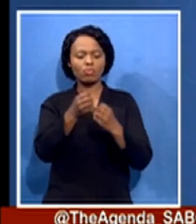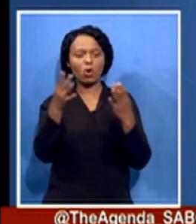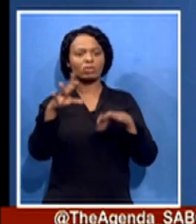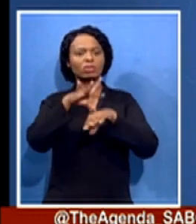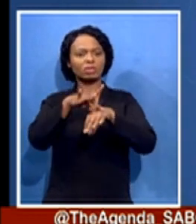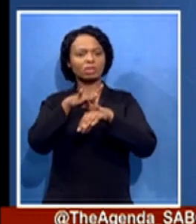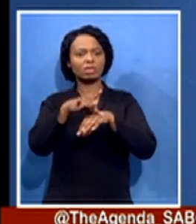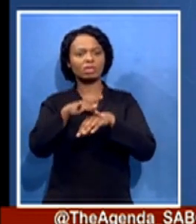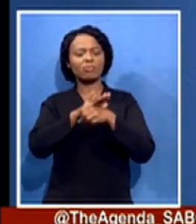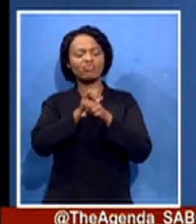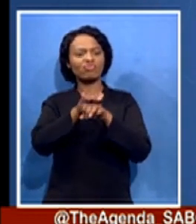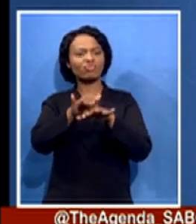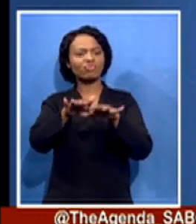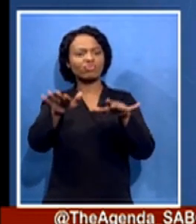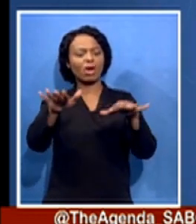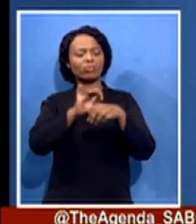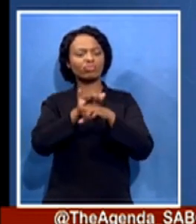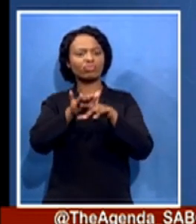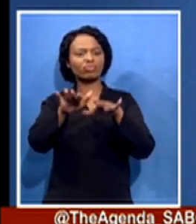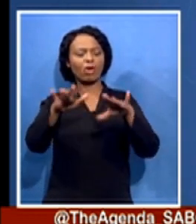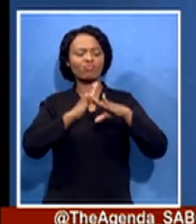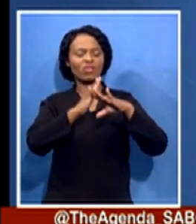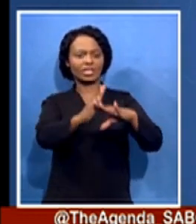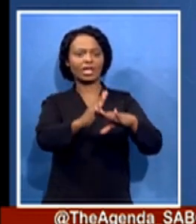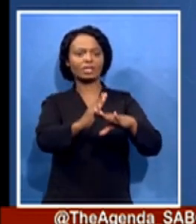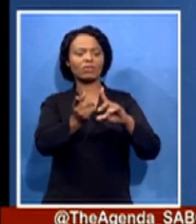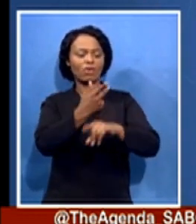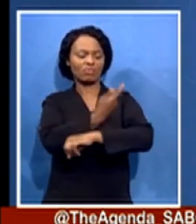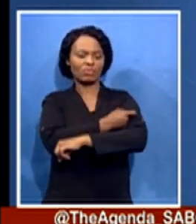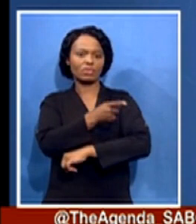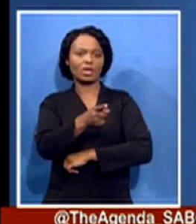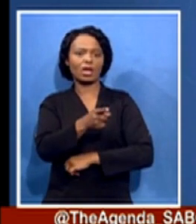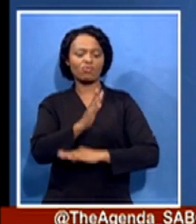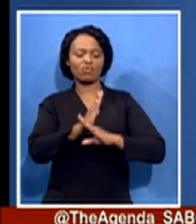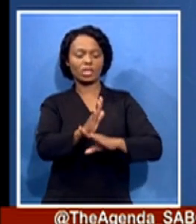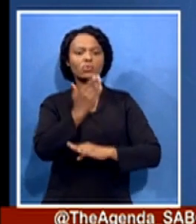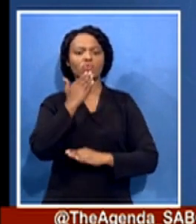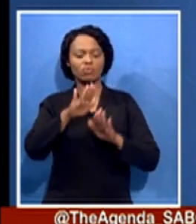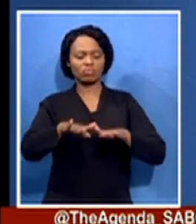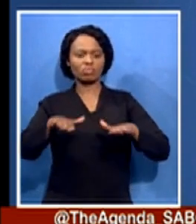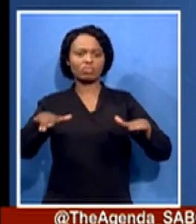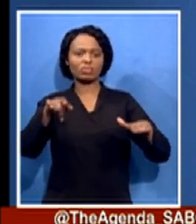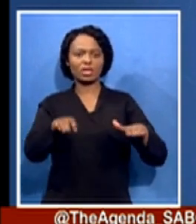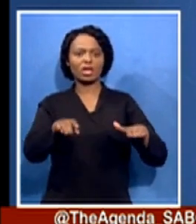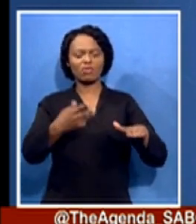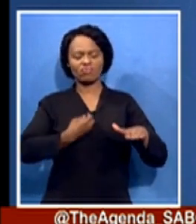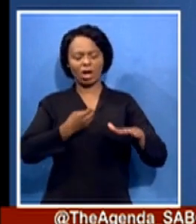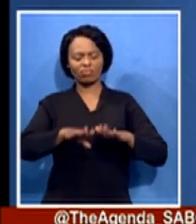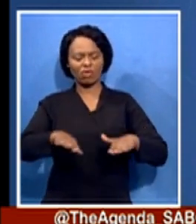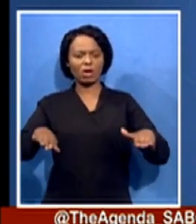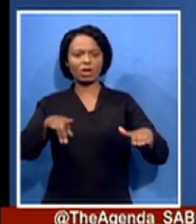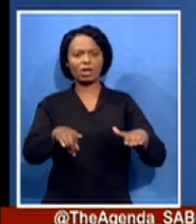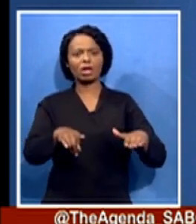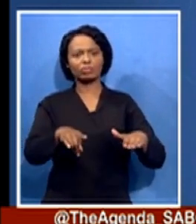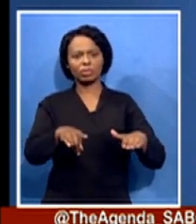protected, that we protect children against, they affect much younger children. So we design these vaccines to give,